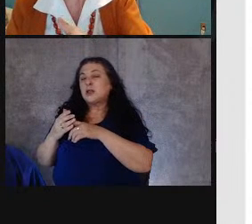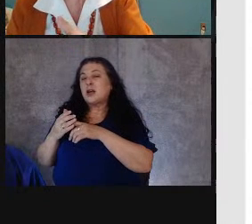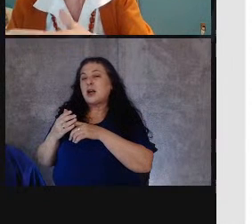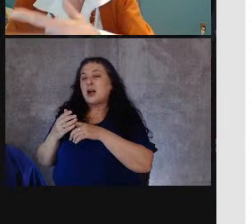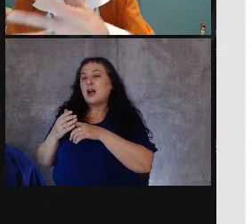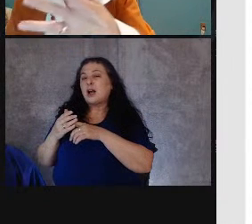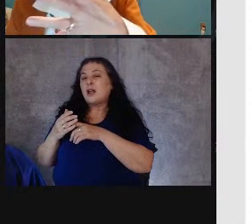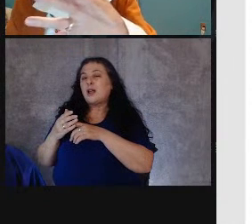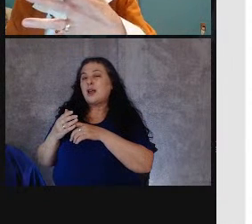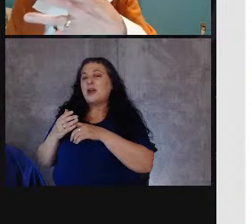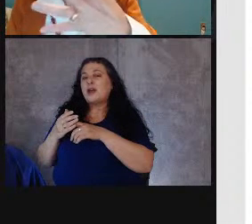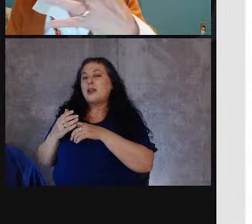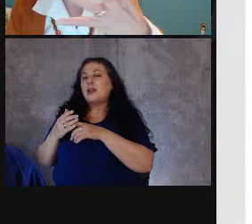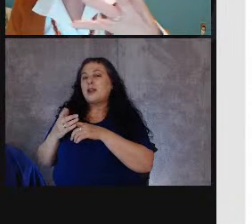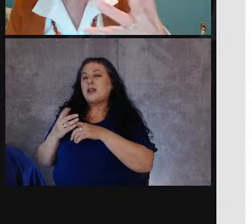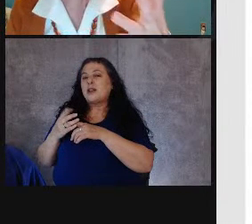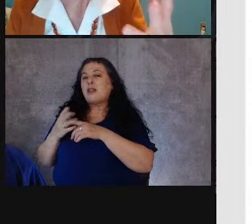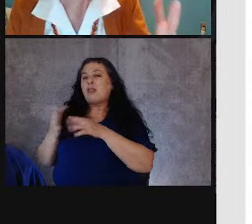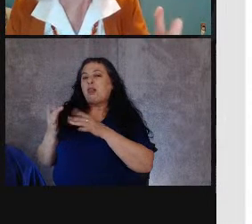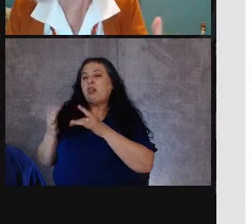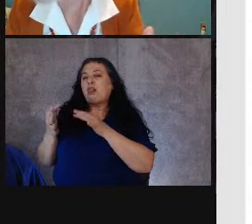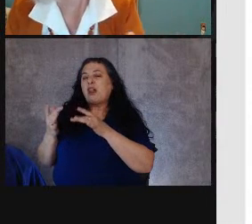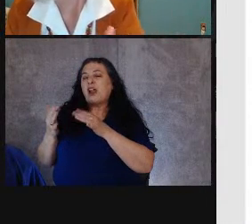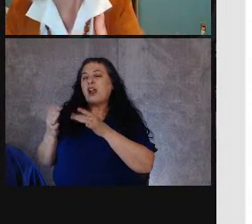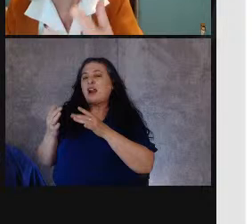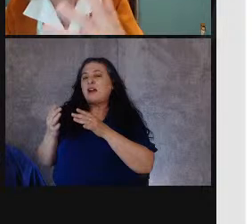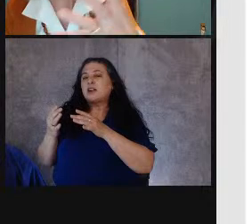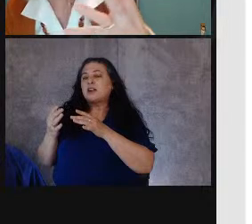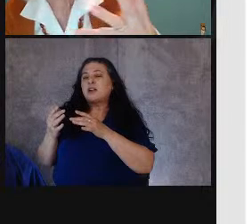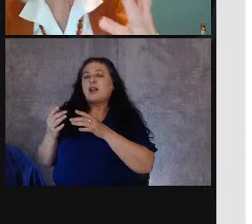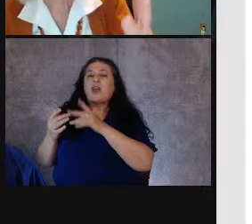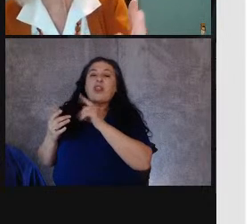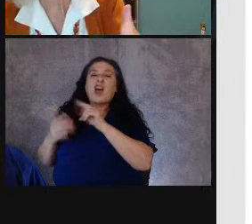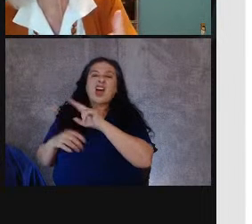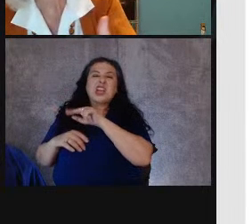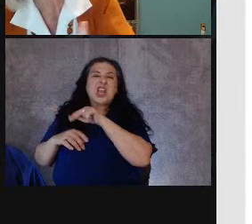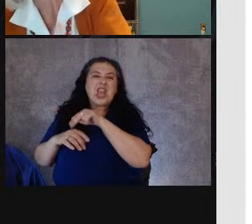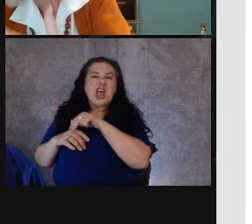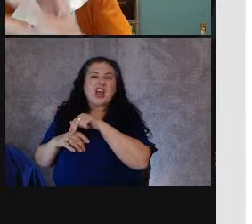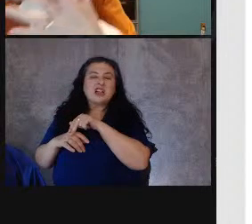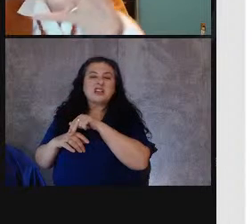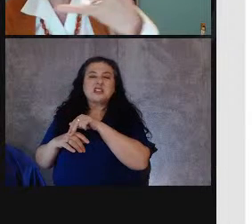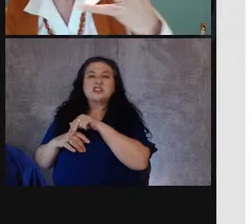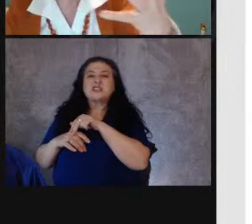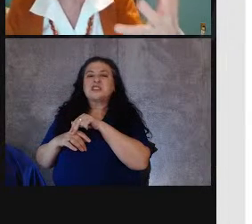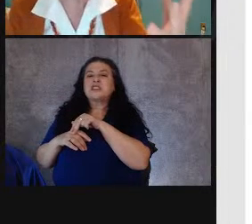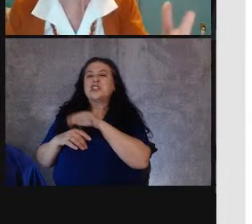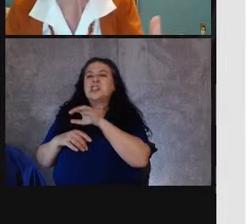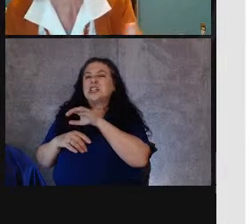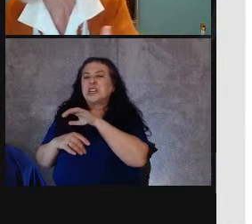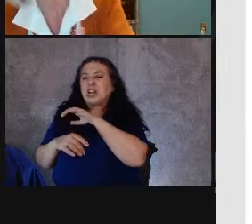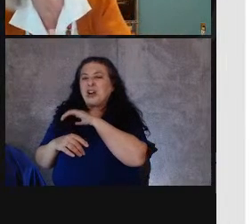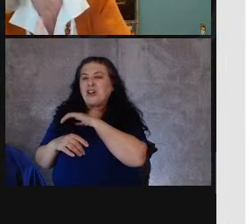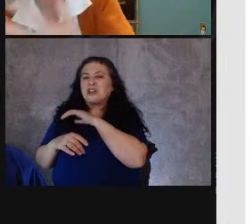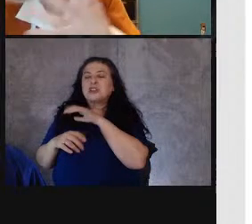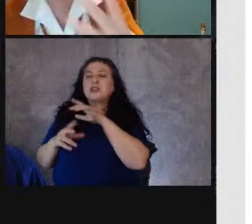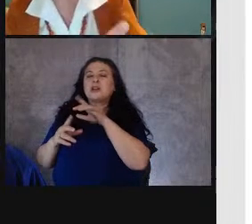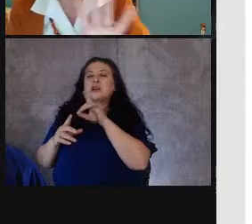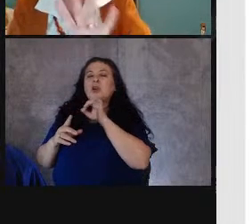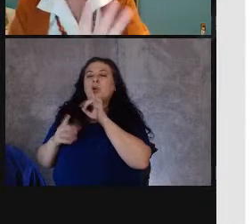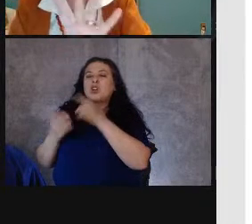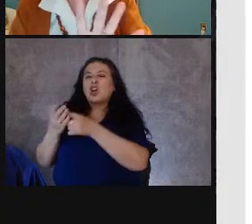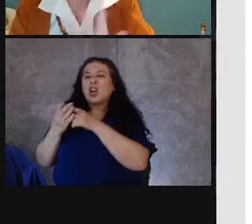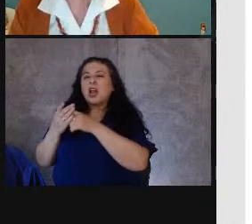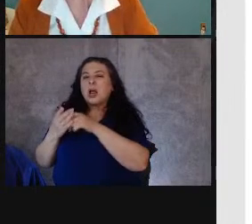the national character, and are we talking about race